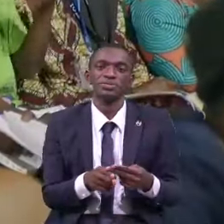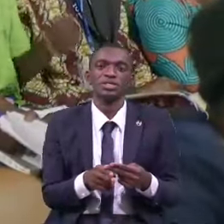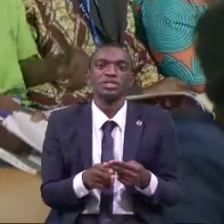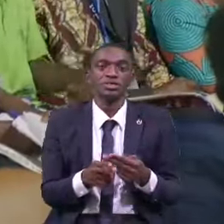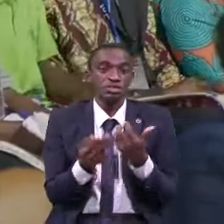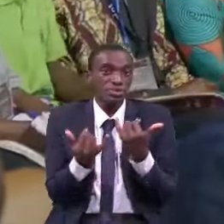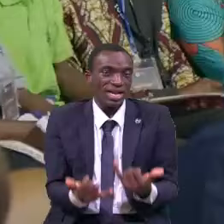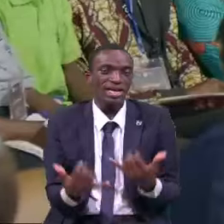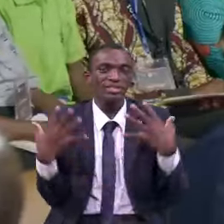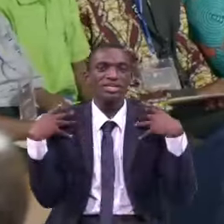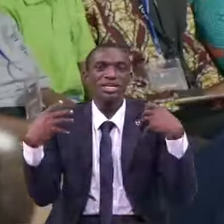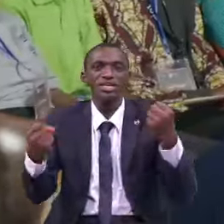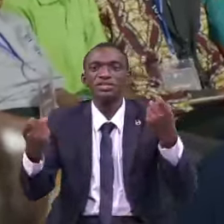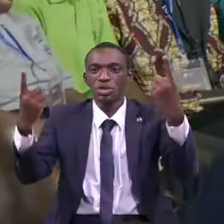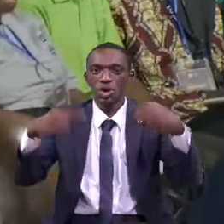Tonight healing comes.